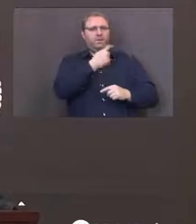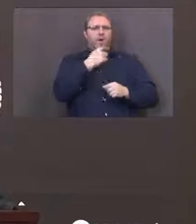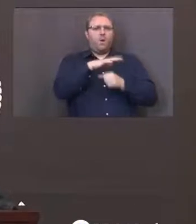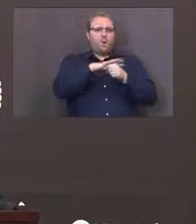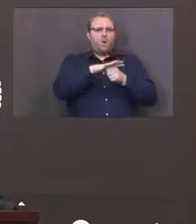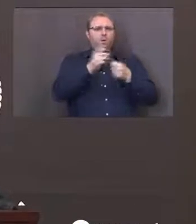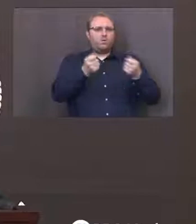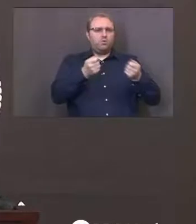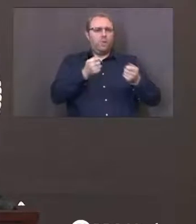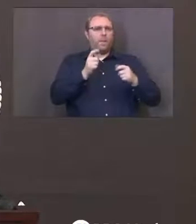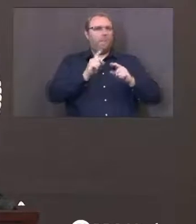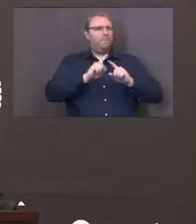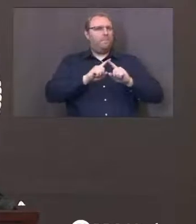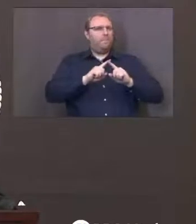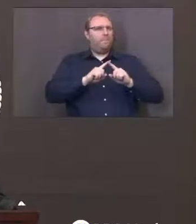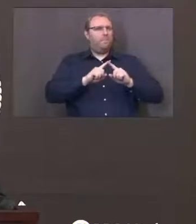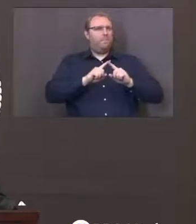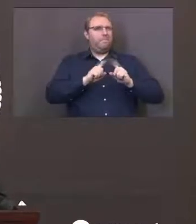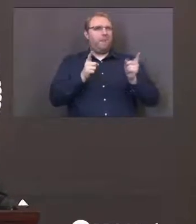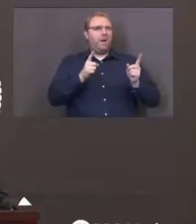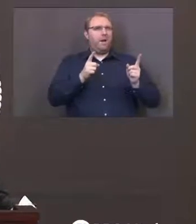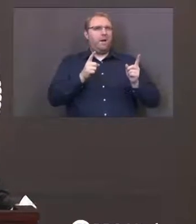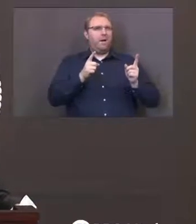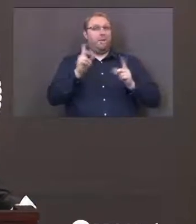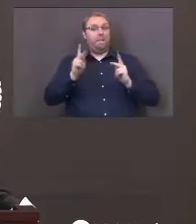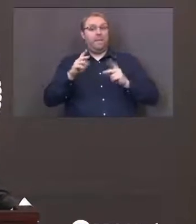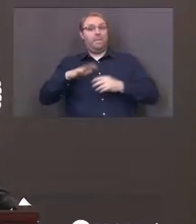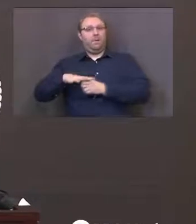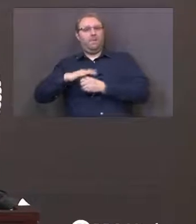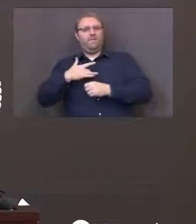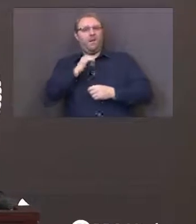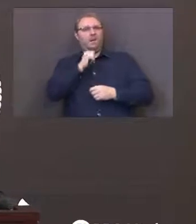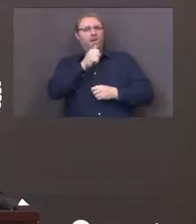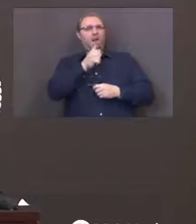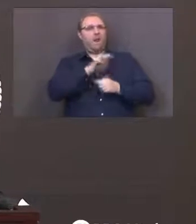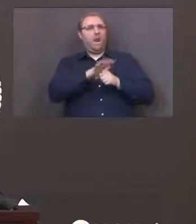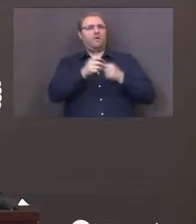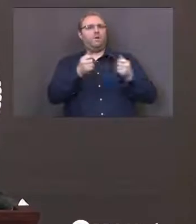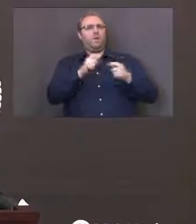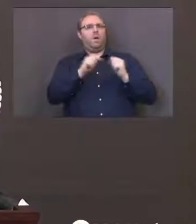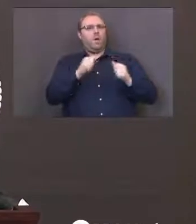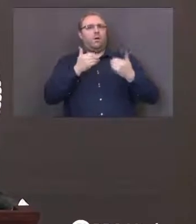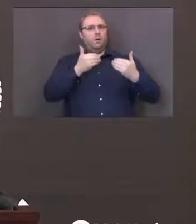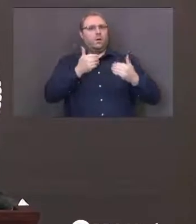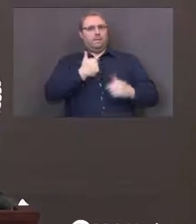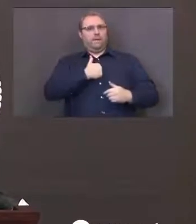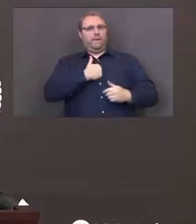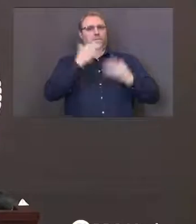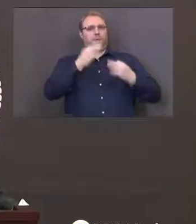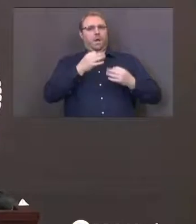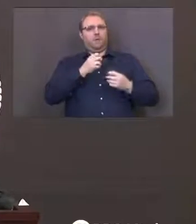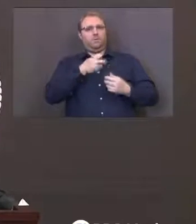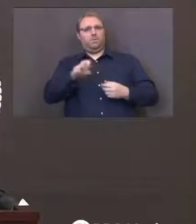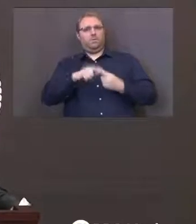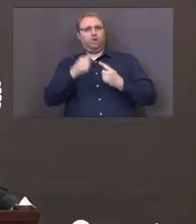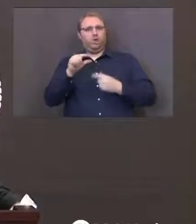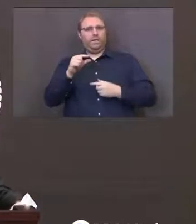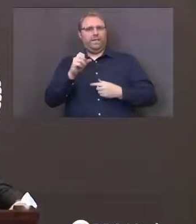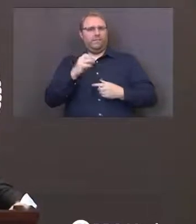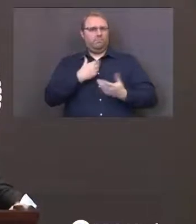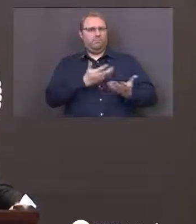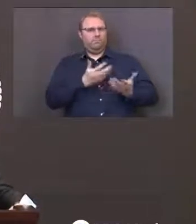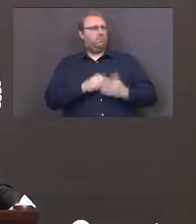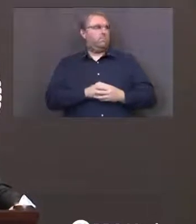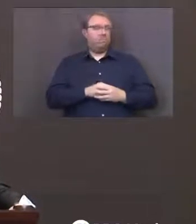local control, but they don't feel like they have enough local control to, let's say, move to green. Can you respond to that? Are you talking